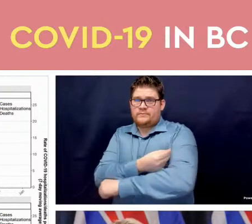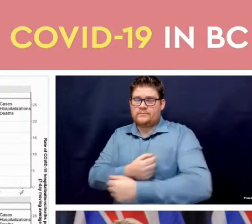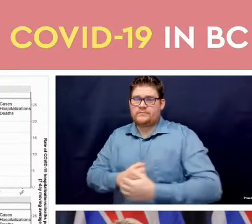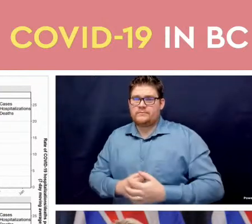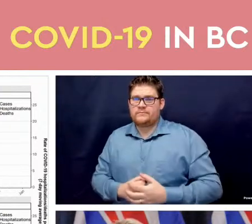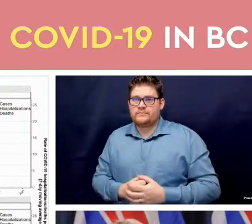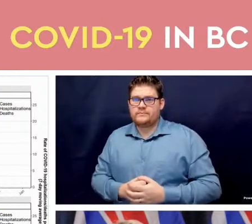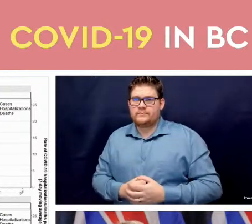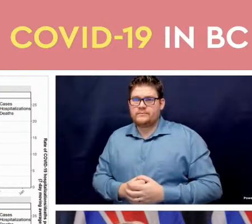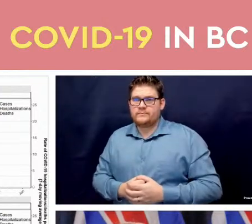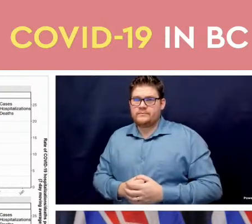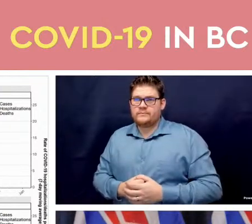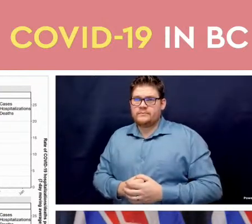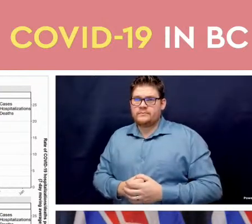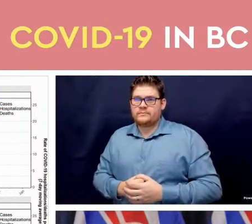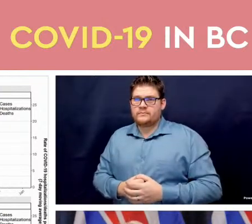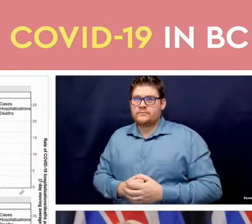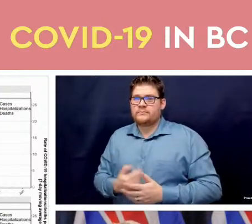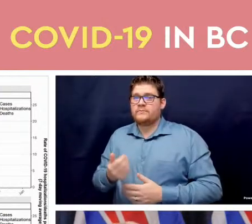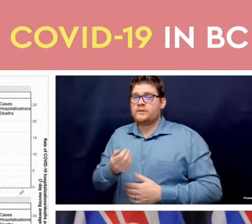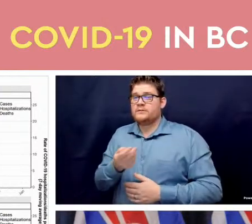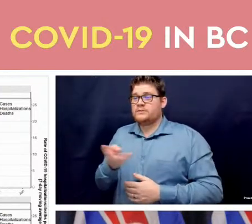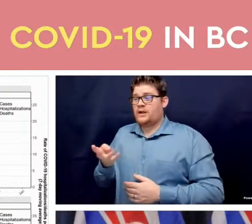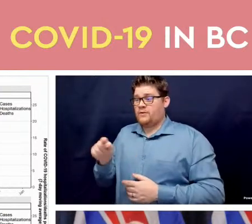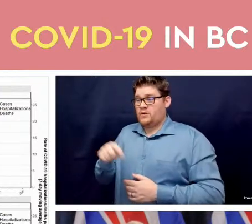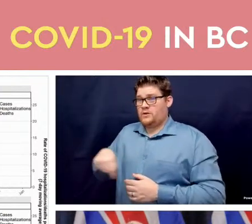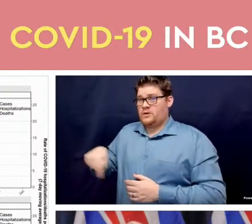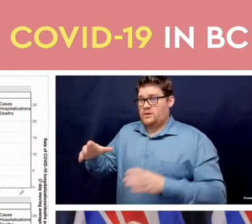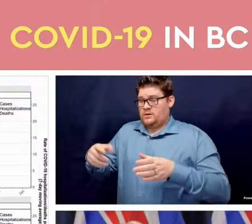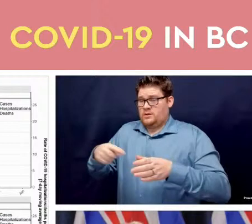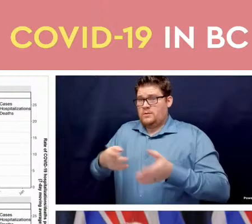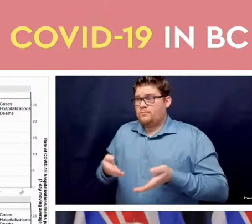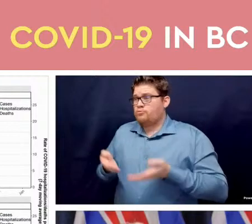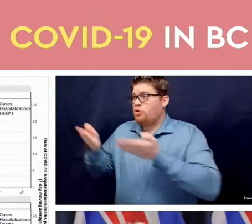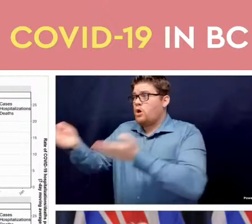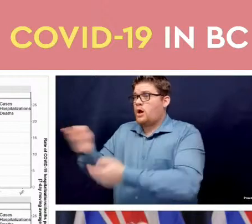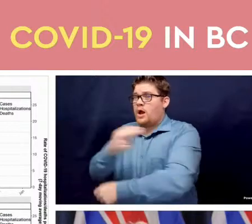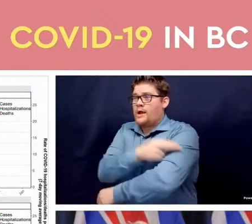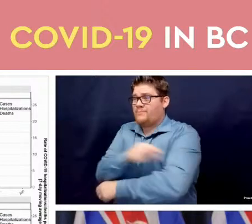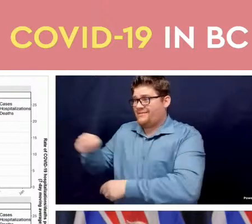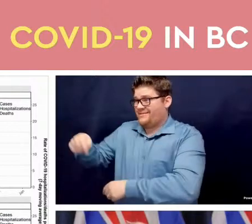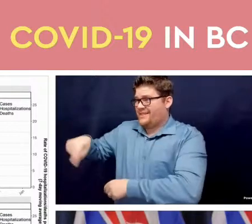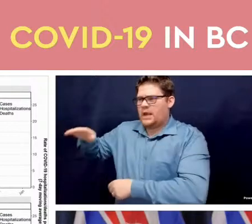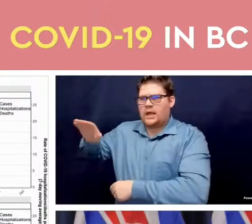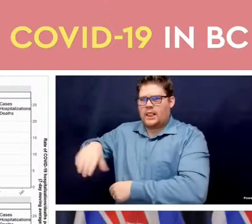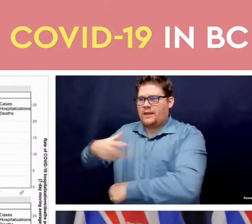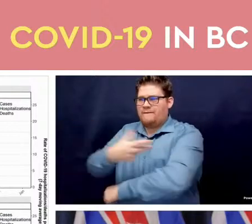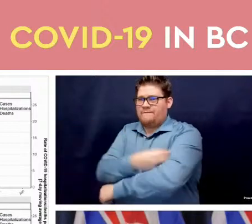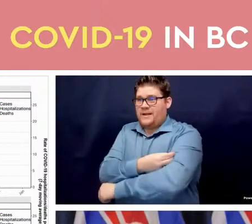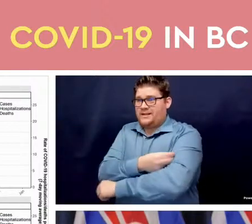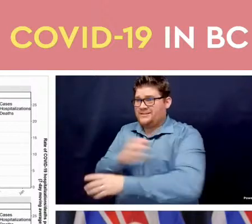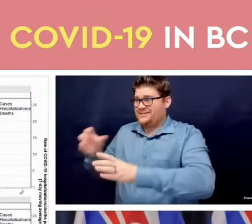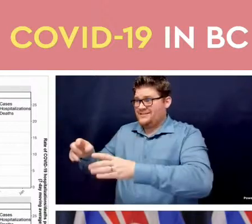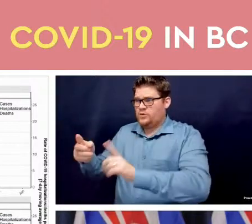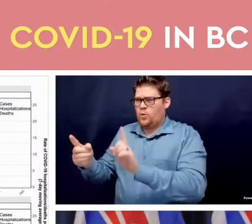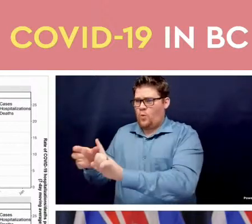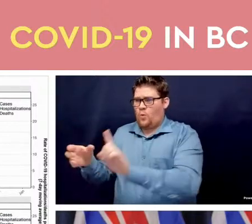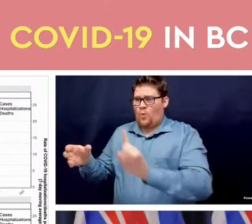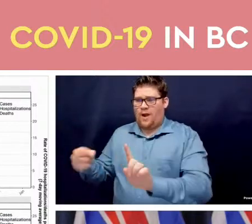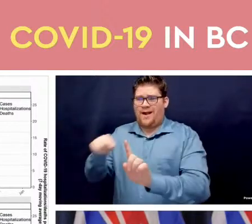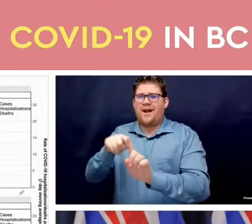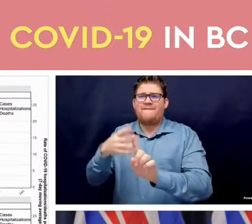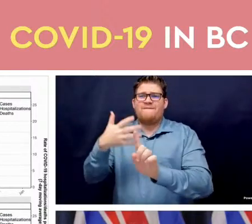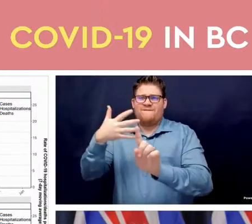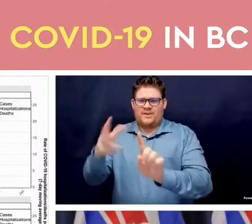of an upper respiratory illness. We saw this in the US, we're seeing this in other jurisdictions, and we've been watching it here and talking to